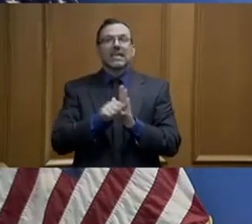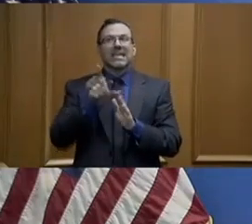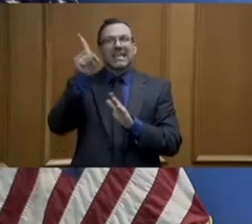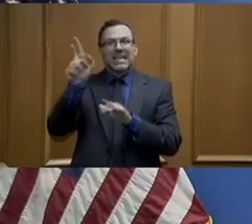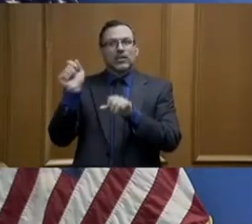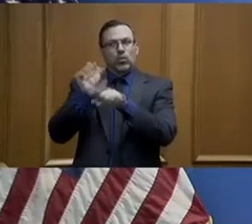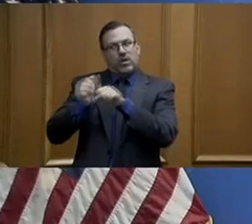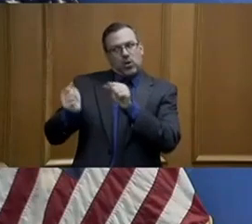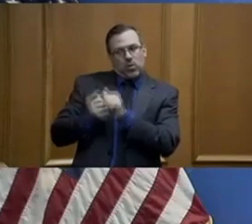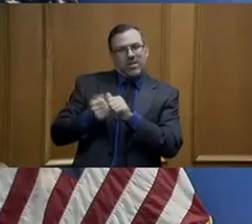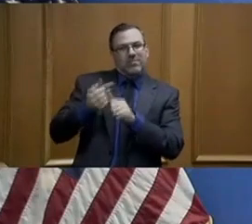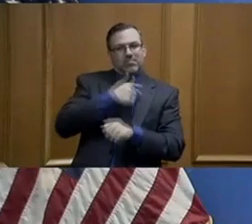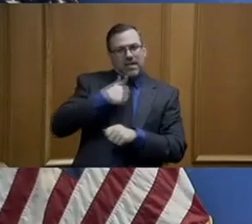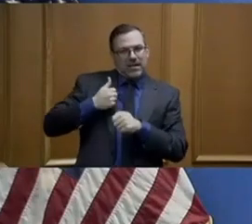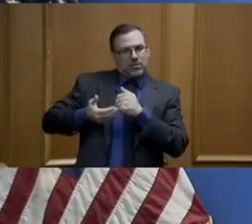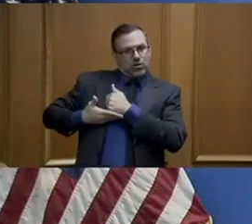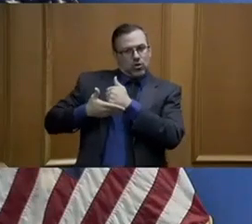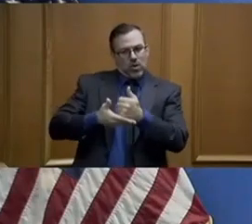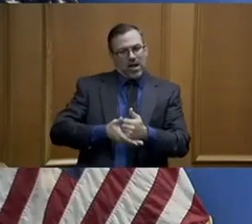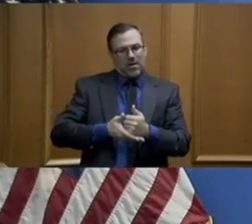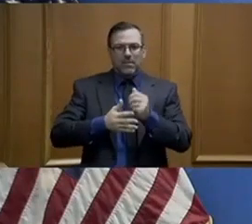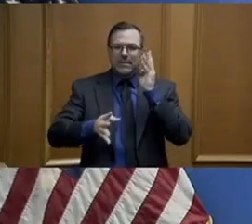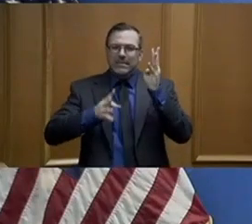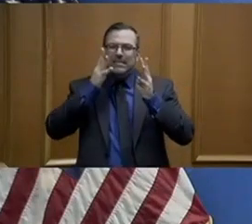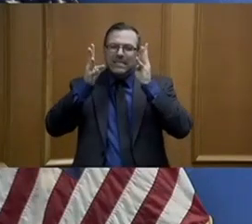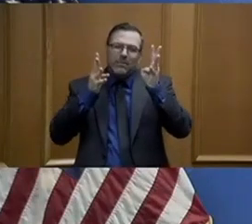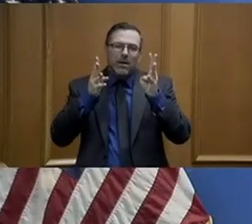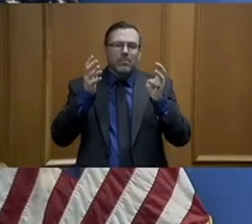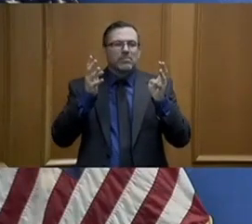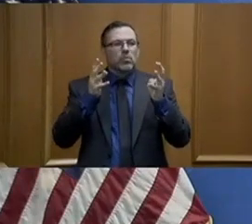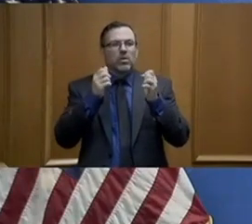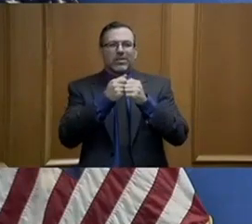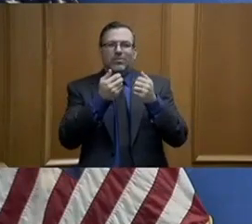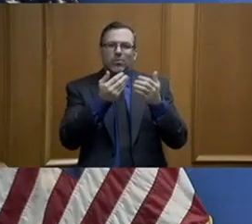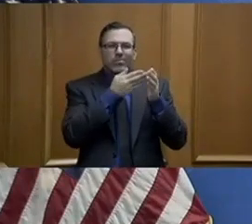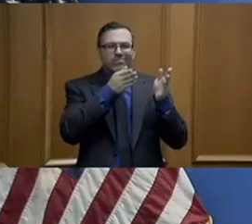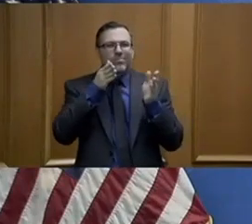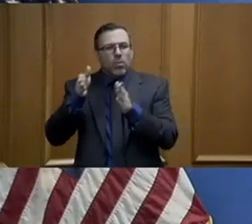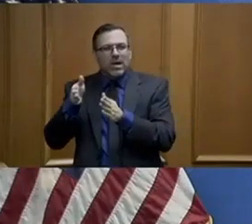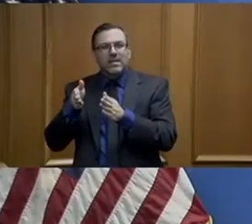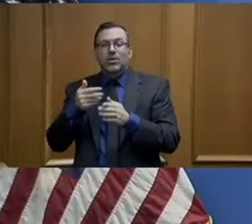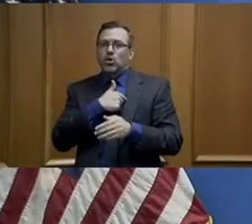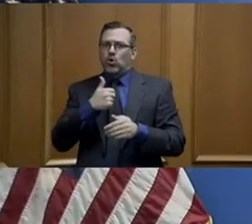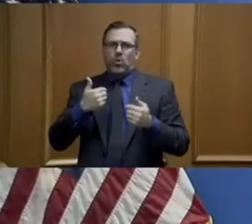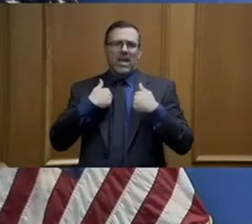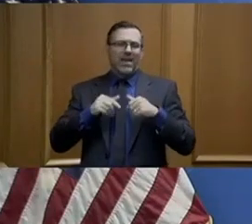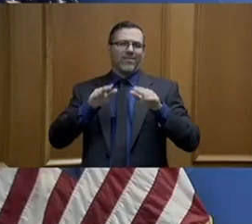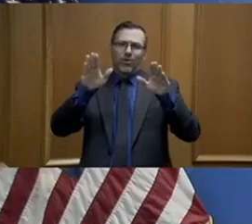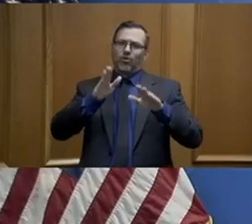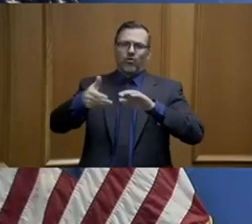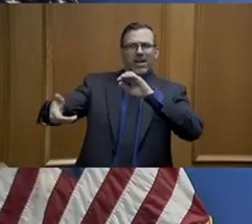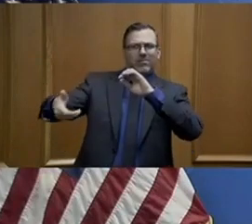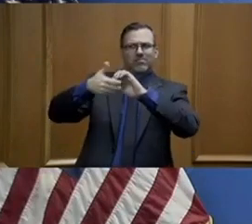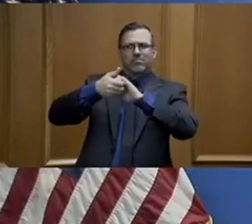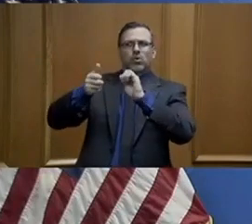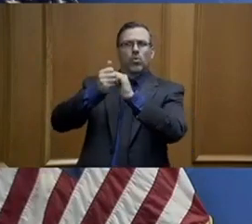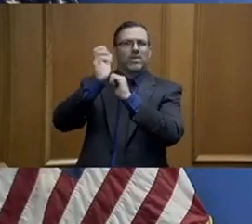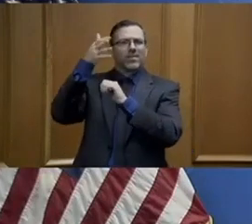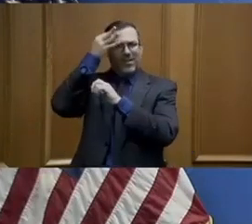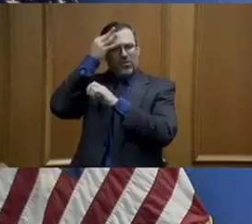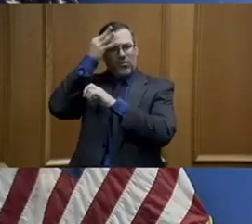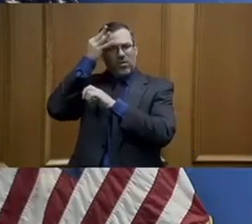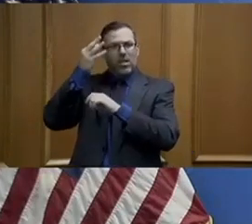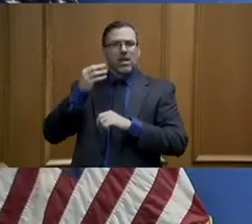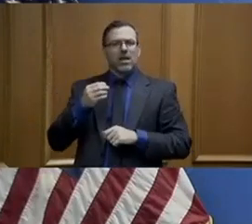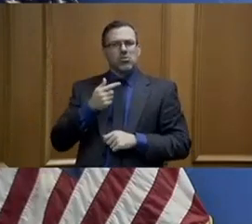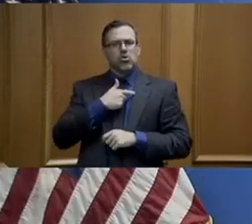specific strategies for everything COVID related. We have a great working relationship with the federal government, and we feel